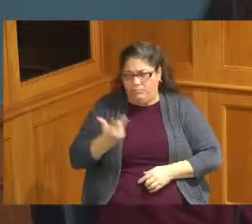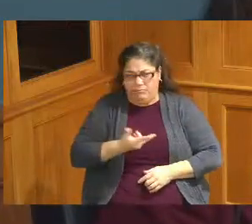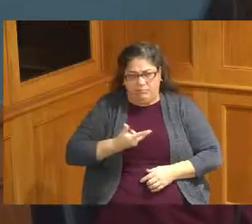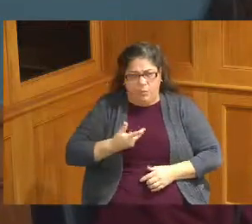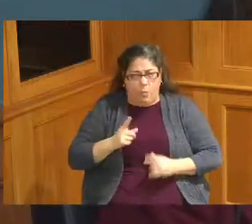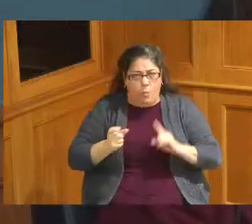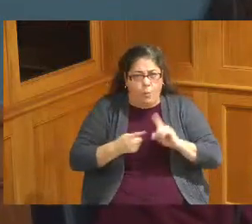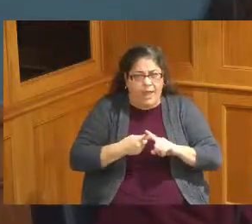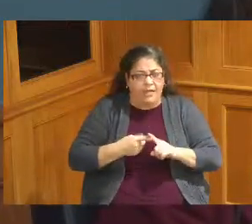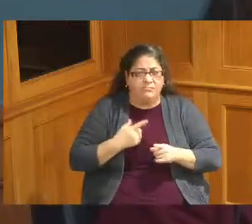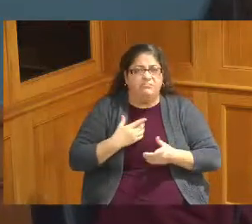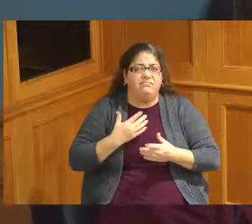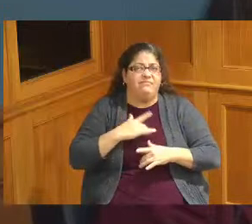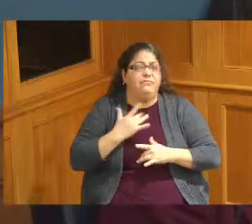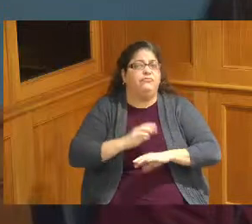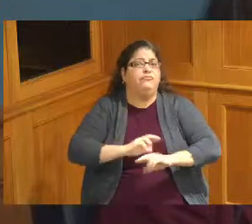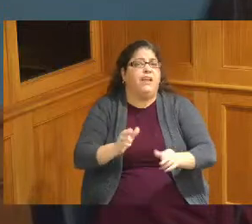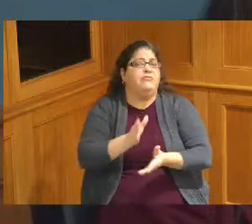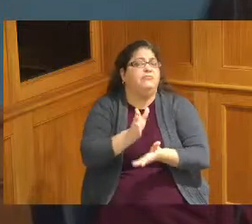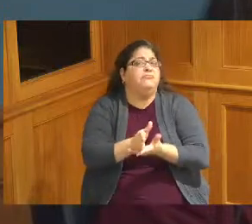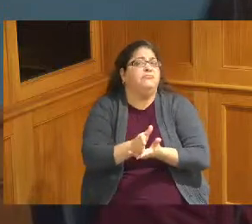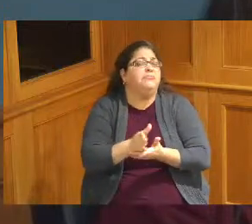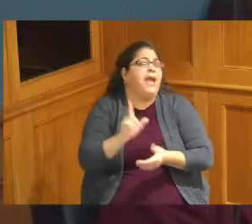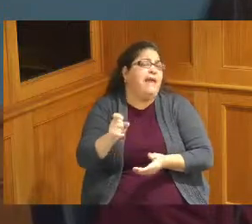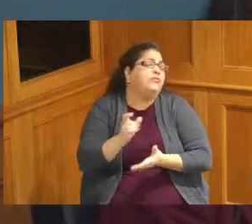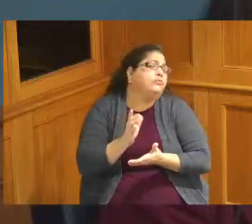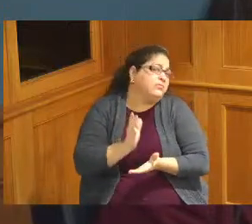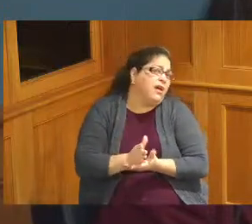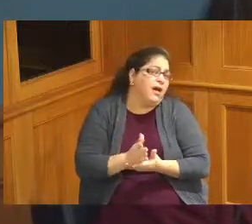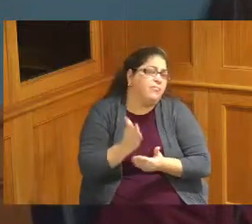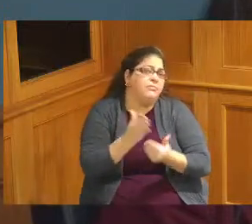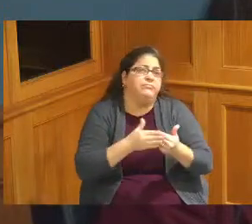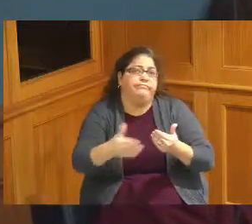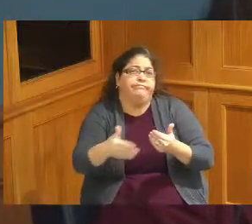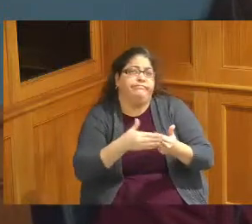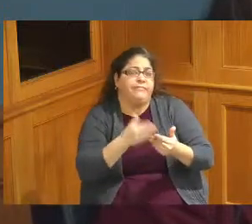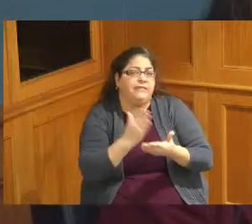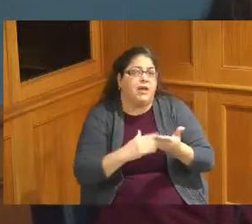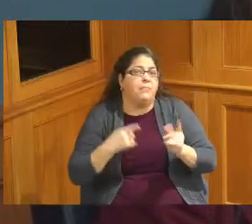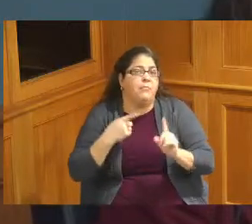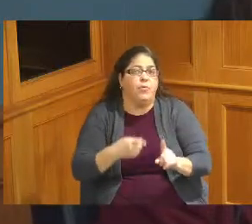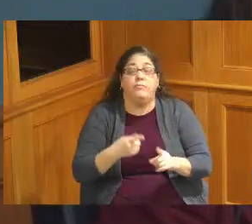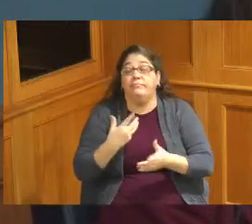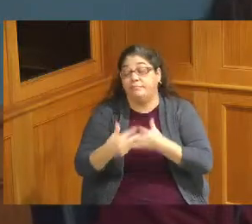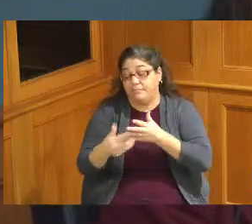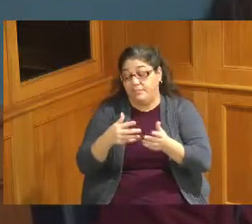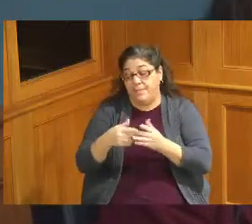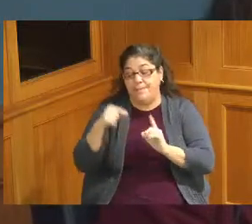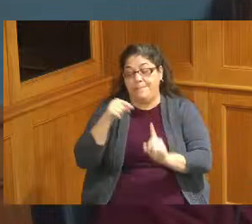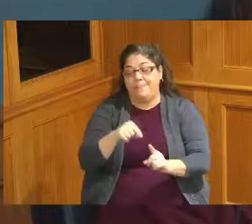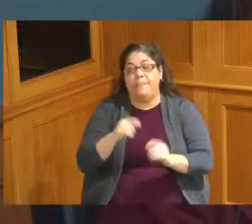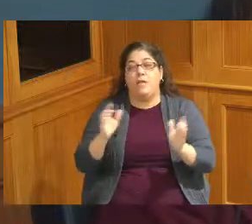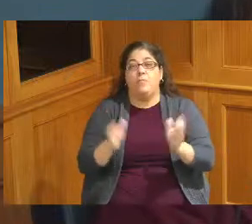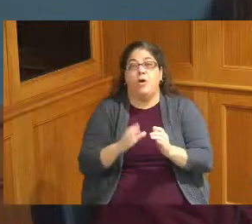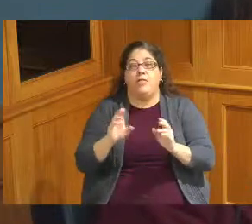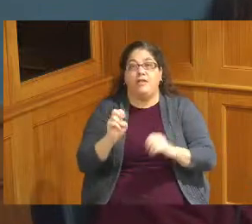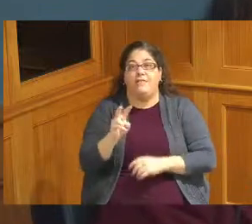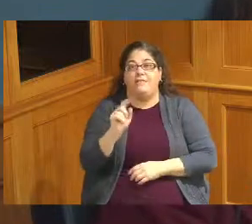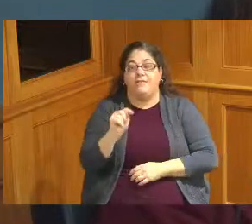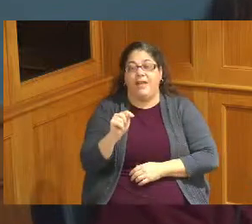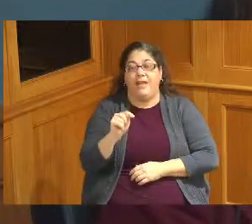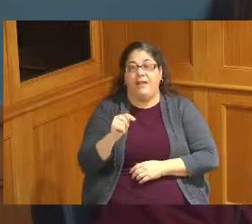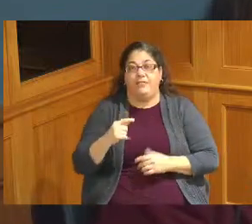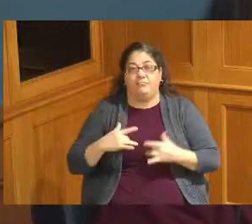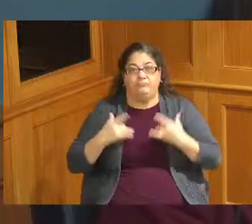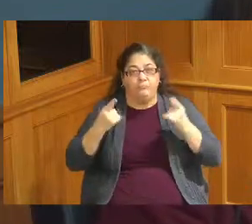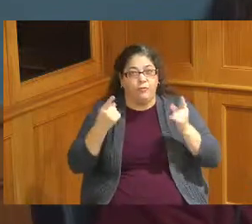it. There has to be a stopping point. But anyway, in the small event grants, the 250 is something